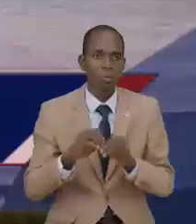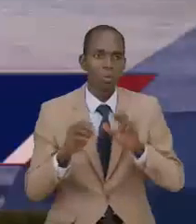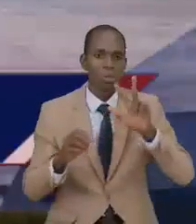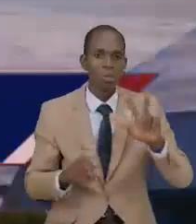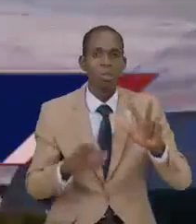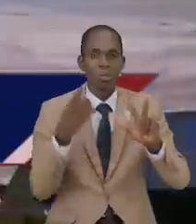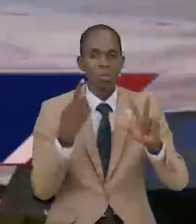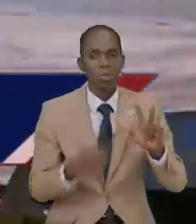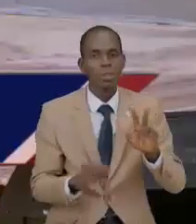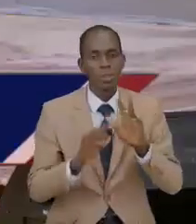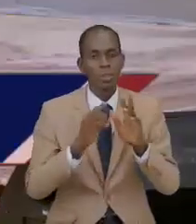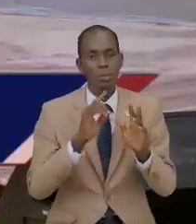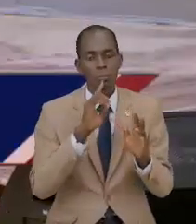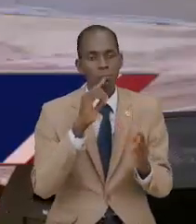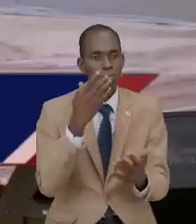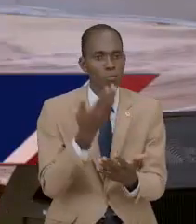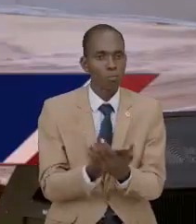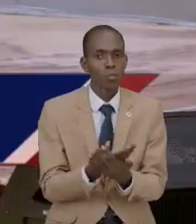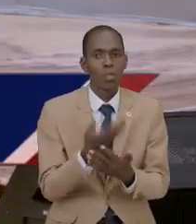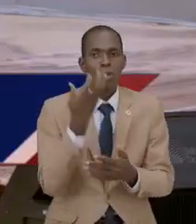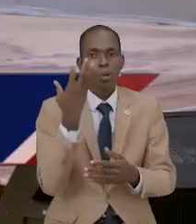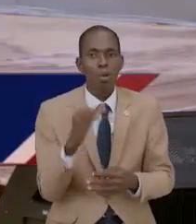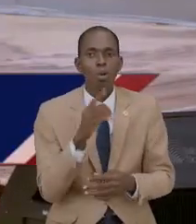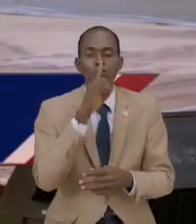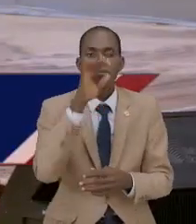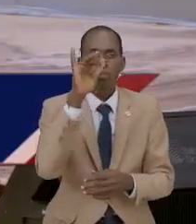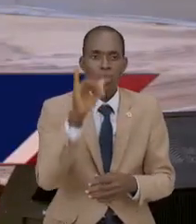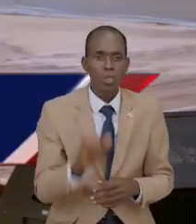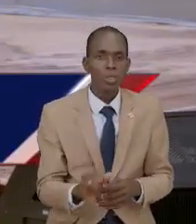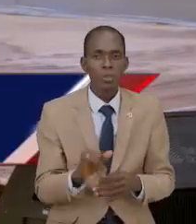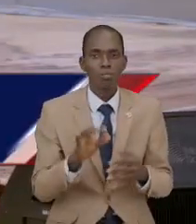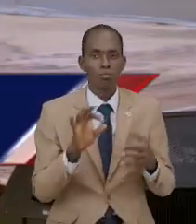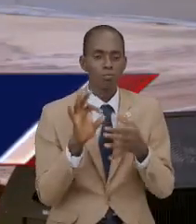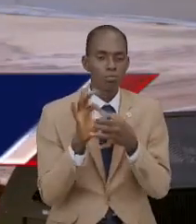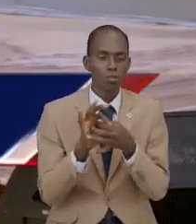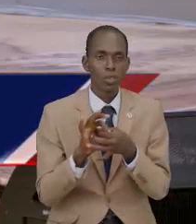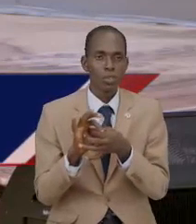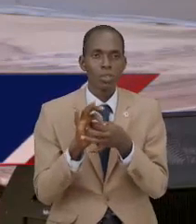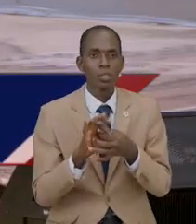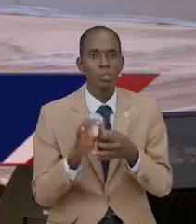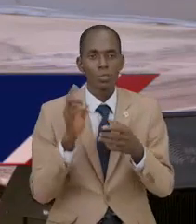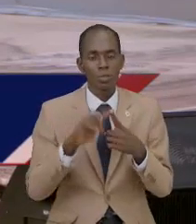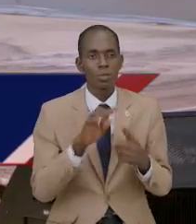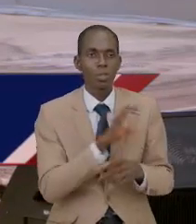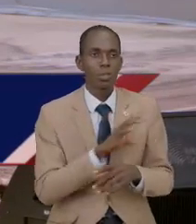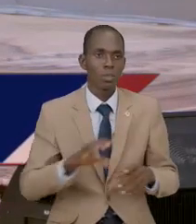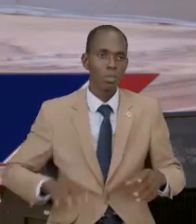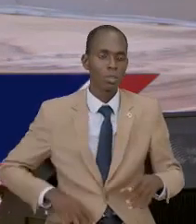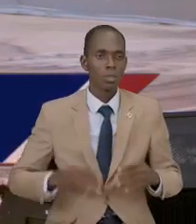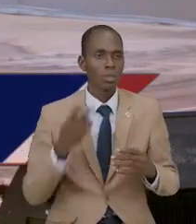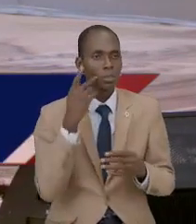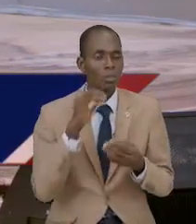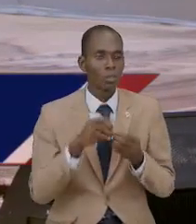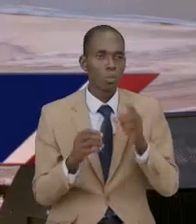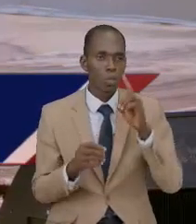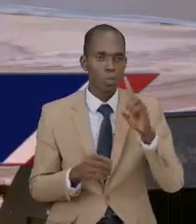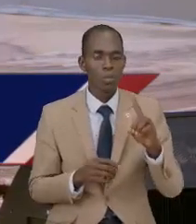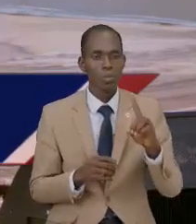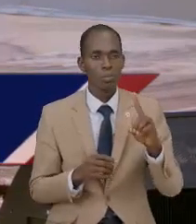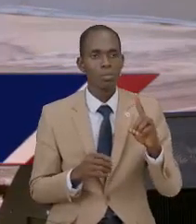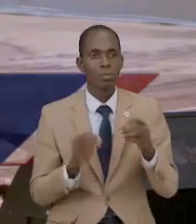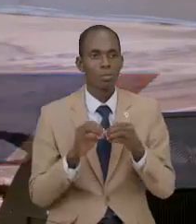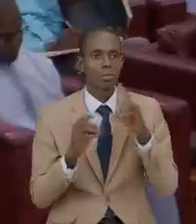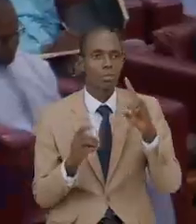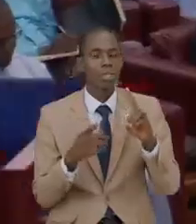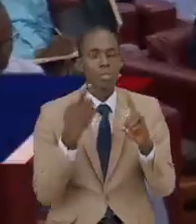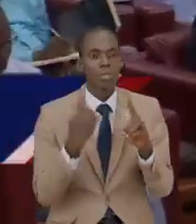truly becoming, truly belonging to Christ. Look at number one. Number one, we're looking at